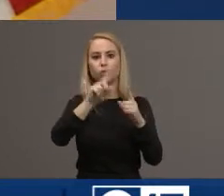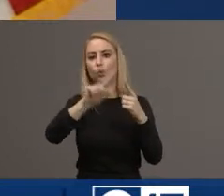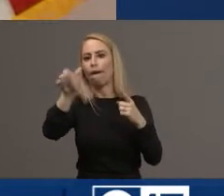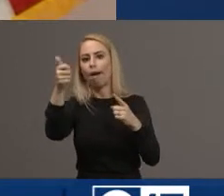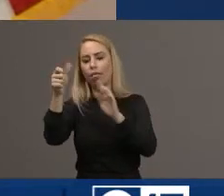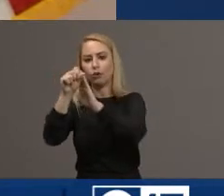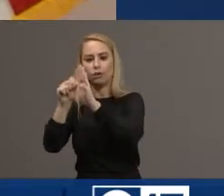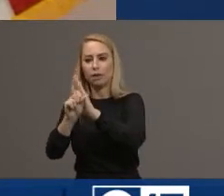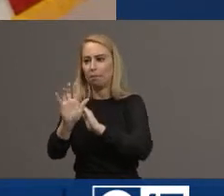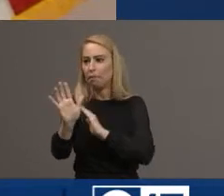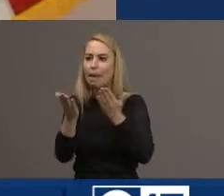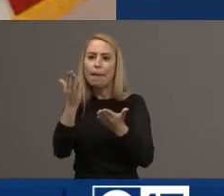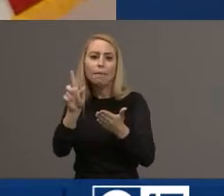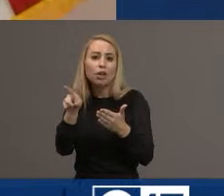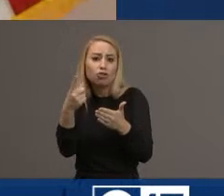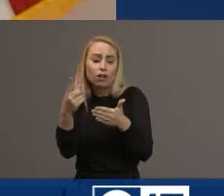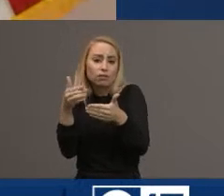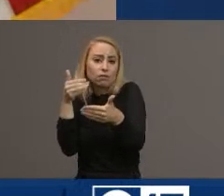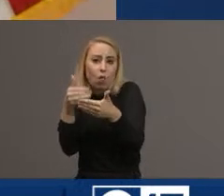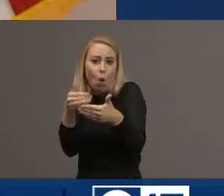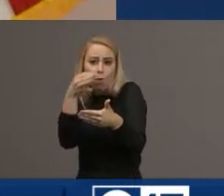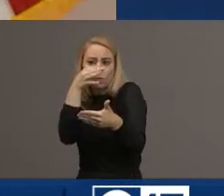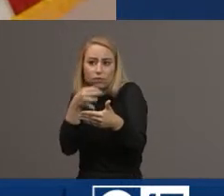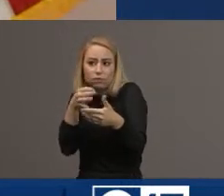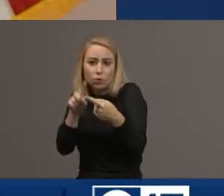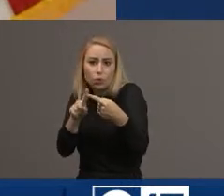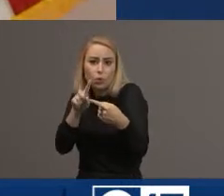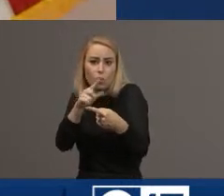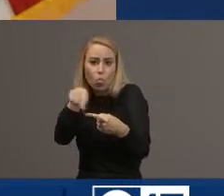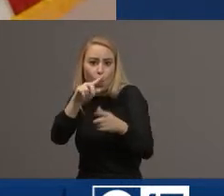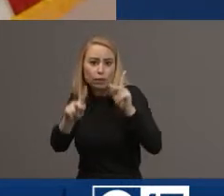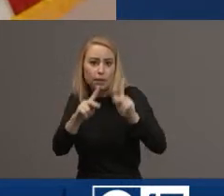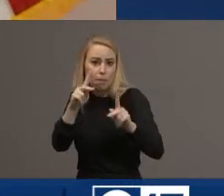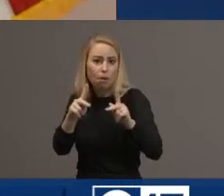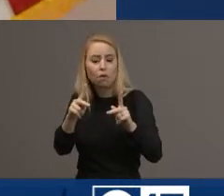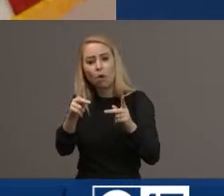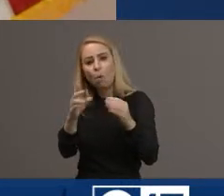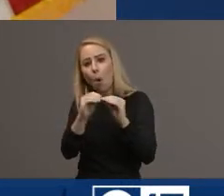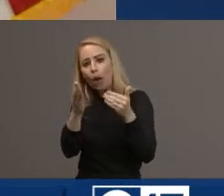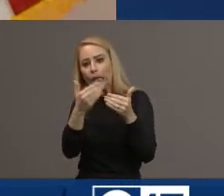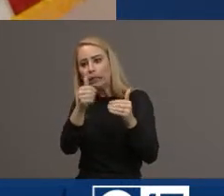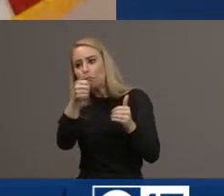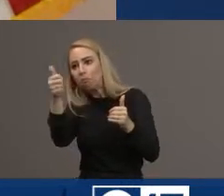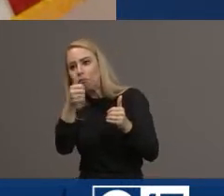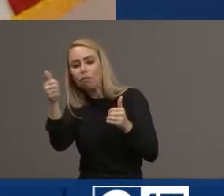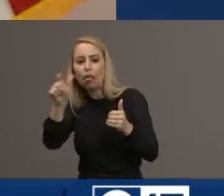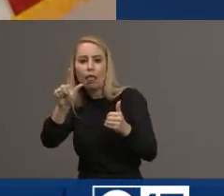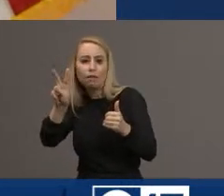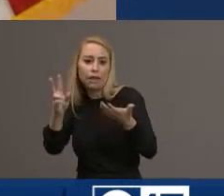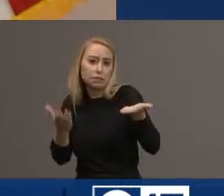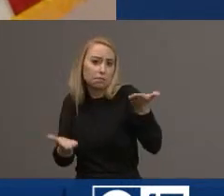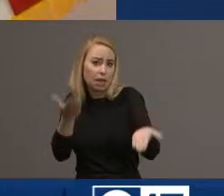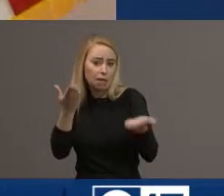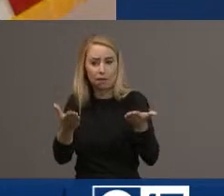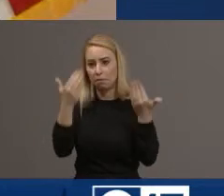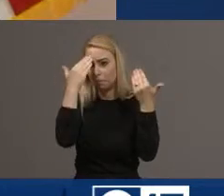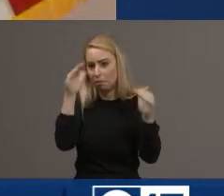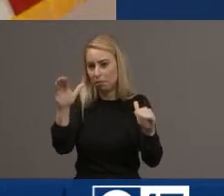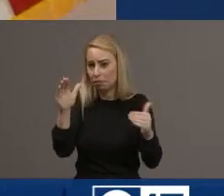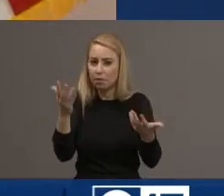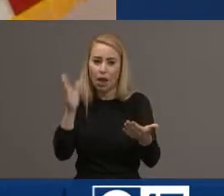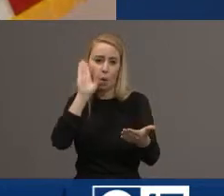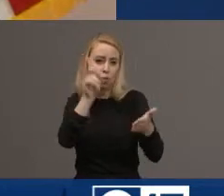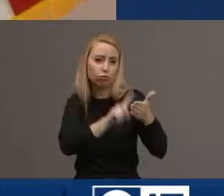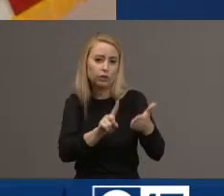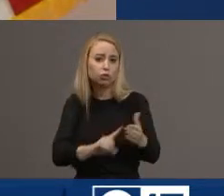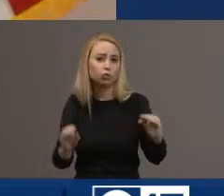may just be an area that's closer for those specific Arizonans, but I'll take a look at that. Thank you. We're going to wrap it up here. Howie, one more,